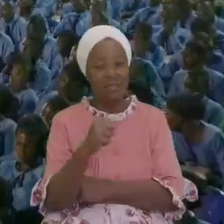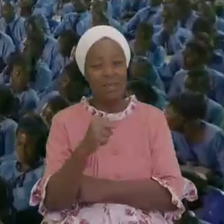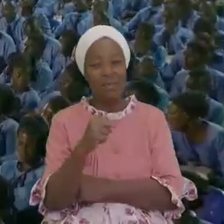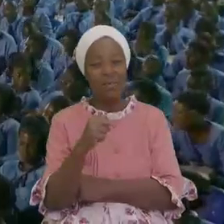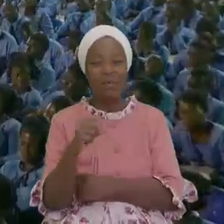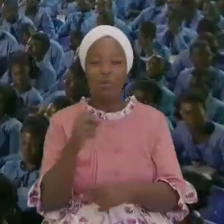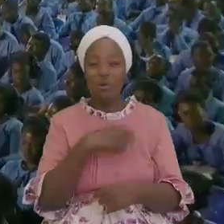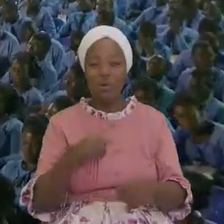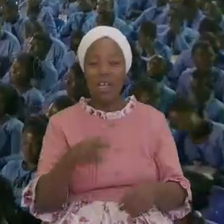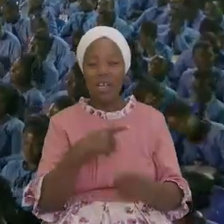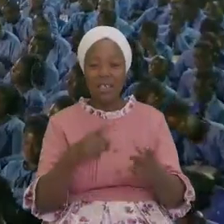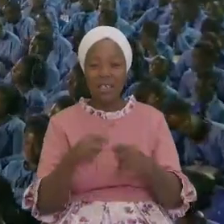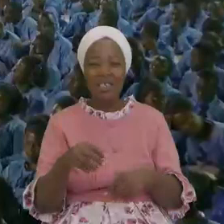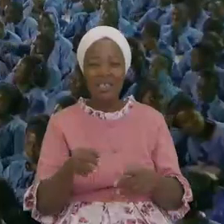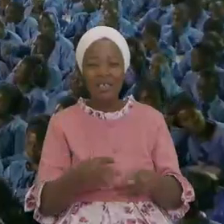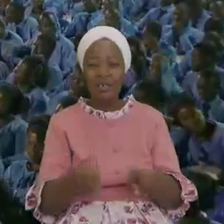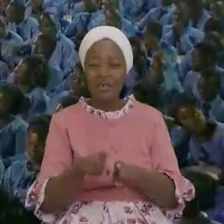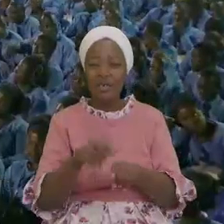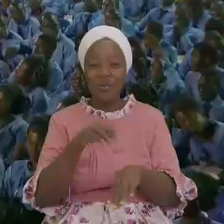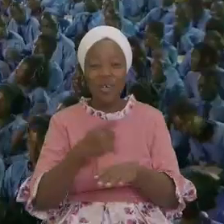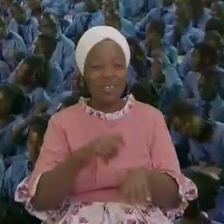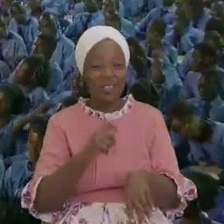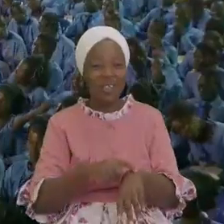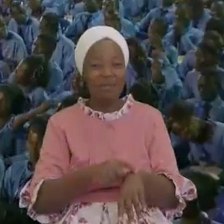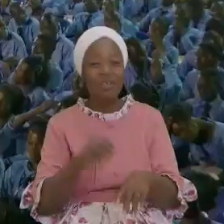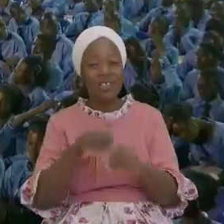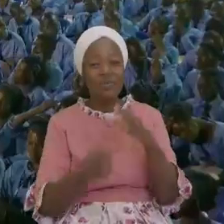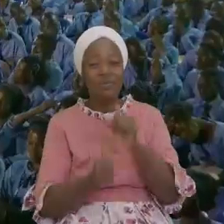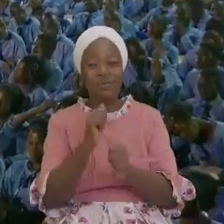even at the time in which we live,